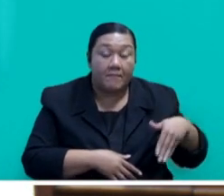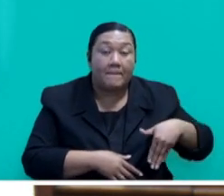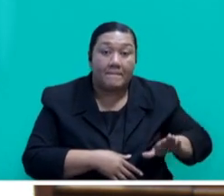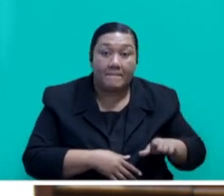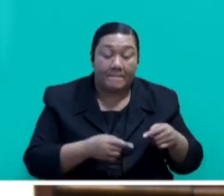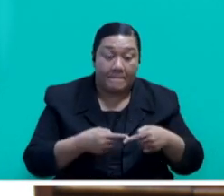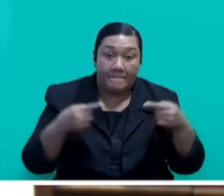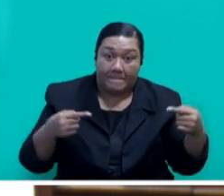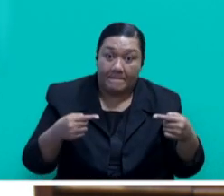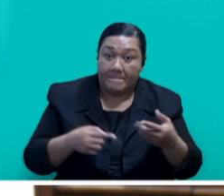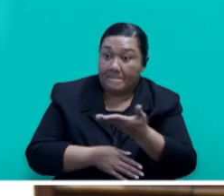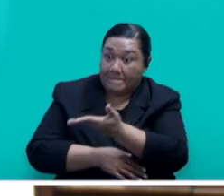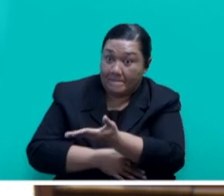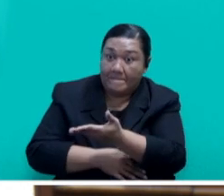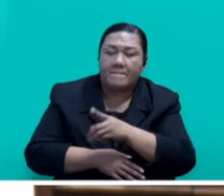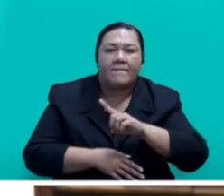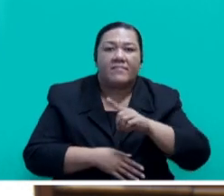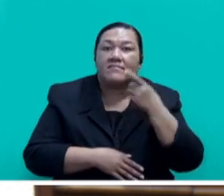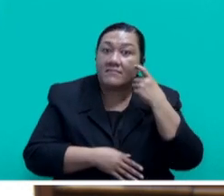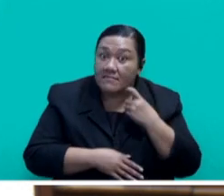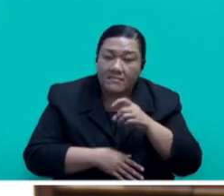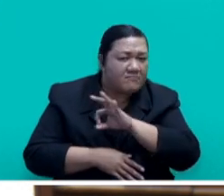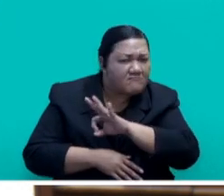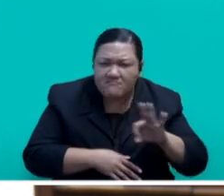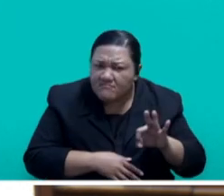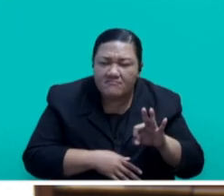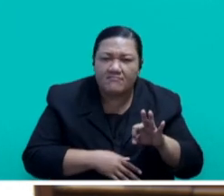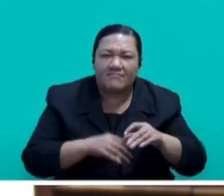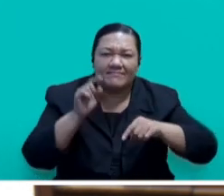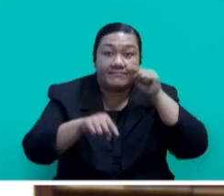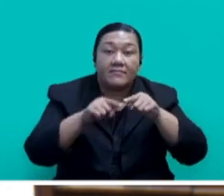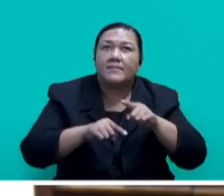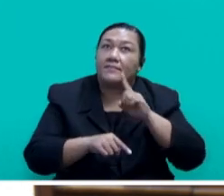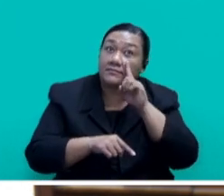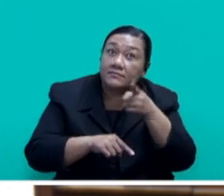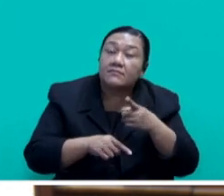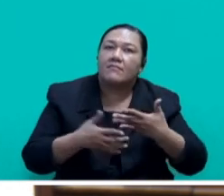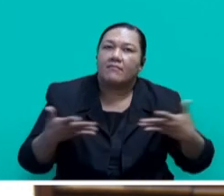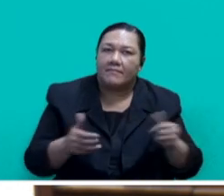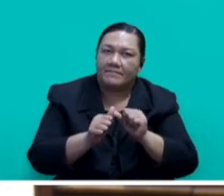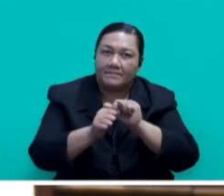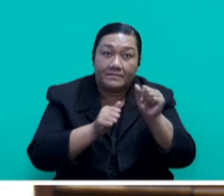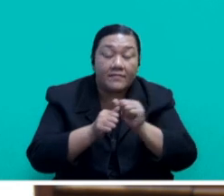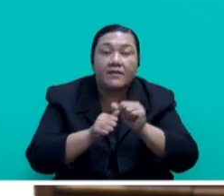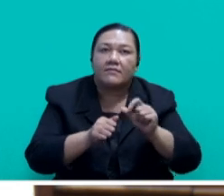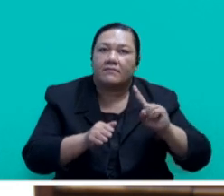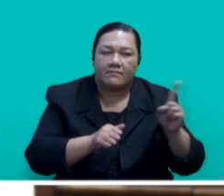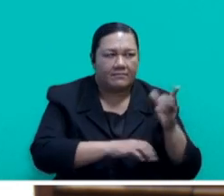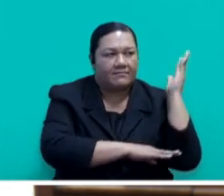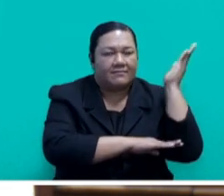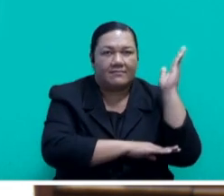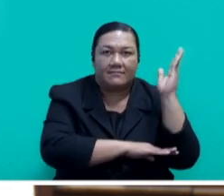and not criticize, but see how best we can better the presentation